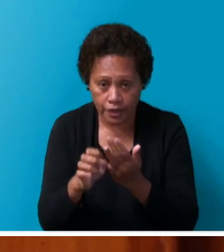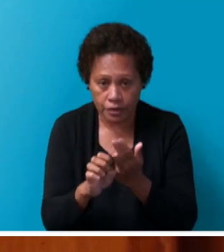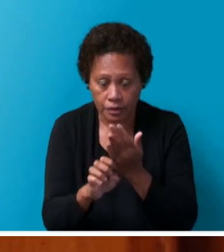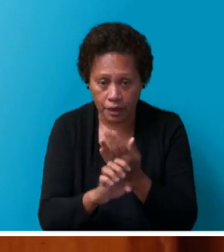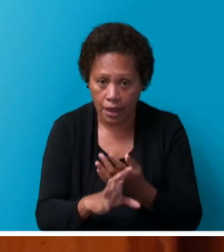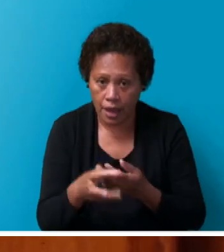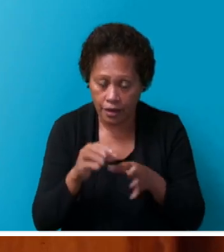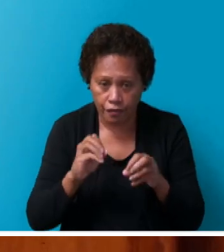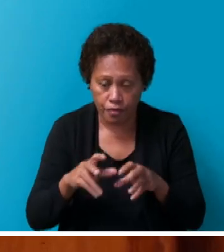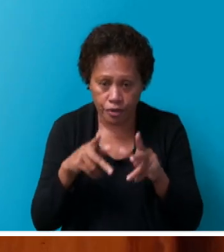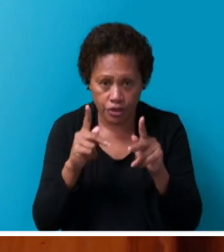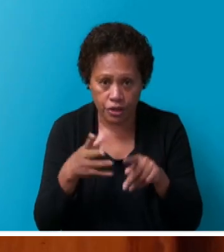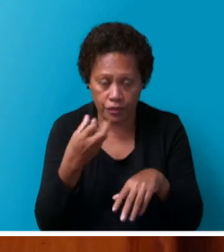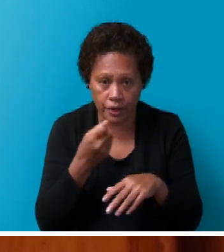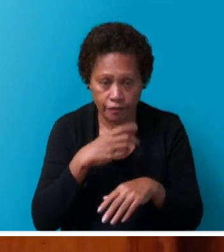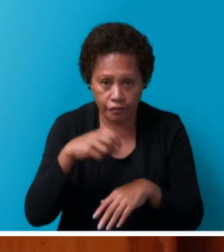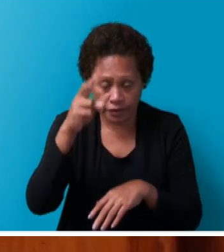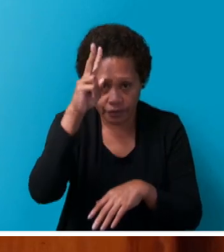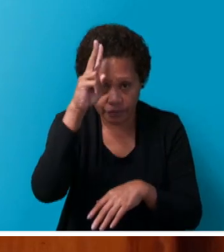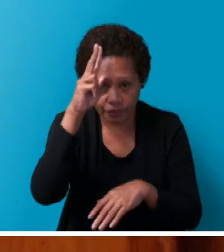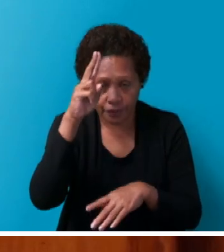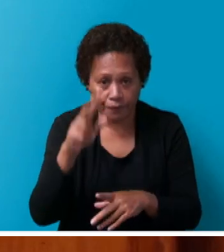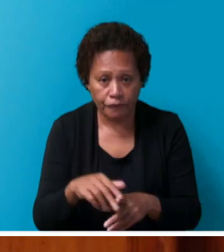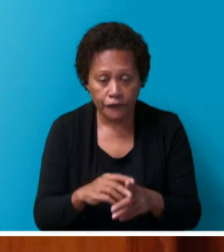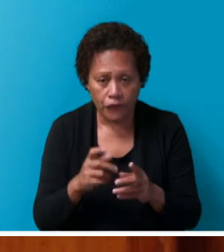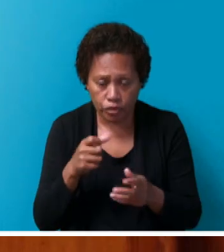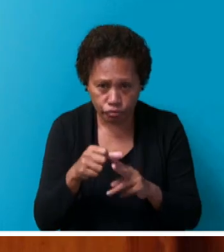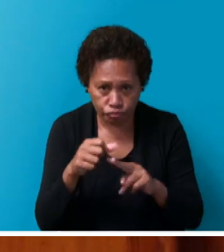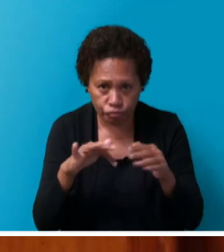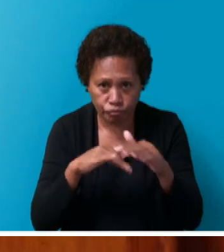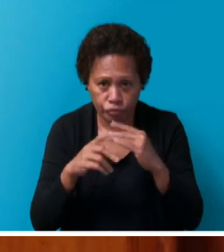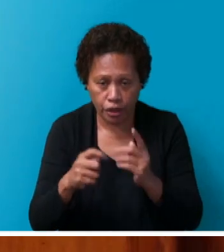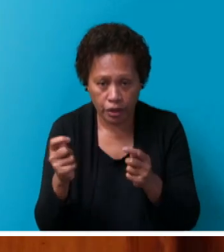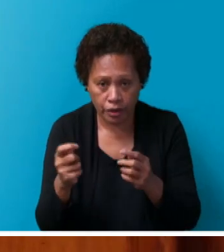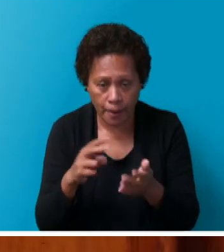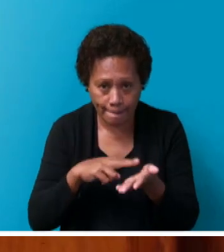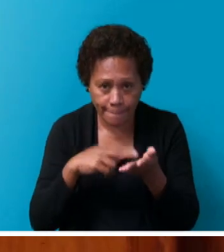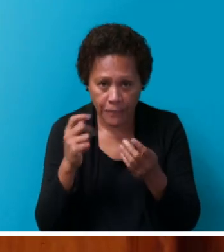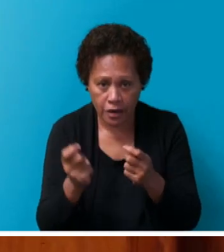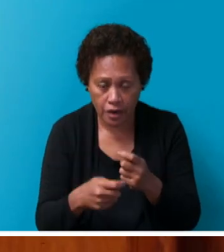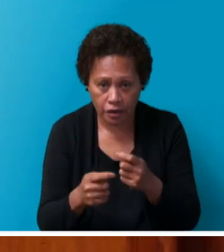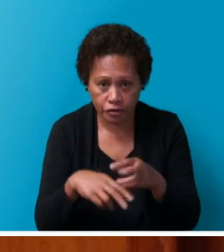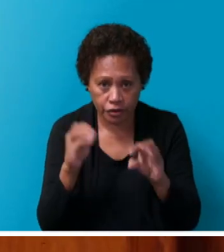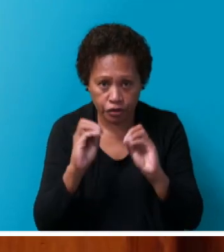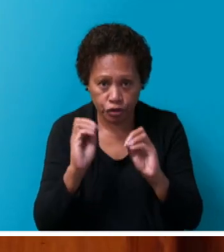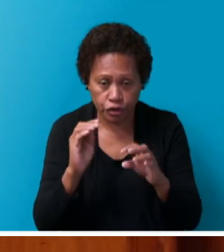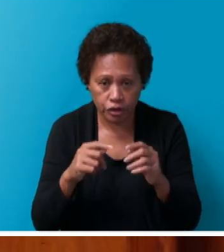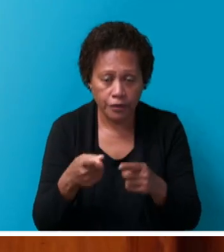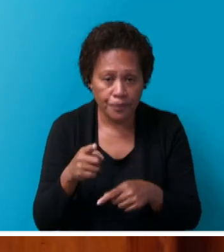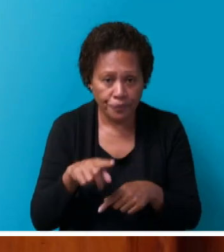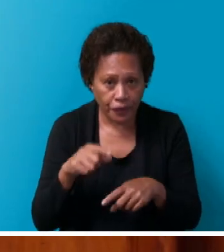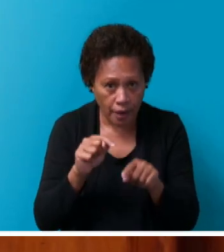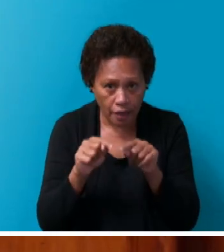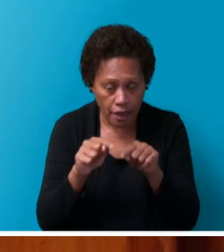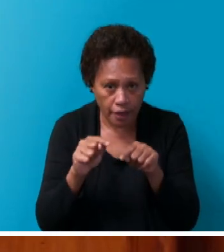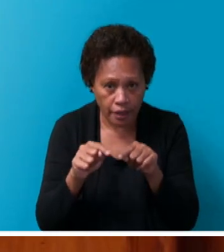opportunity to sail from Kandavu to Vuvu Bay in Nandronga to engage with the Pacific Community Science Teaching and Learning Summit, which brought together